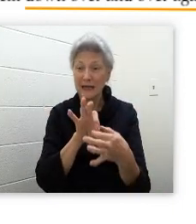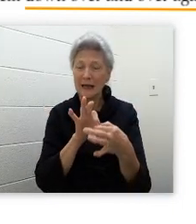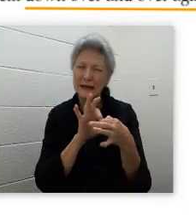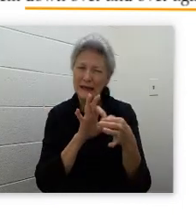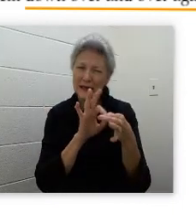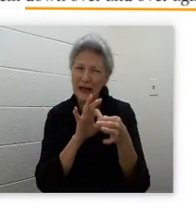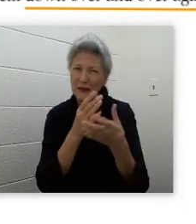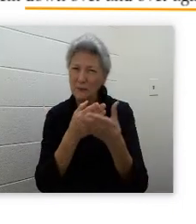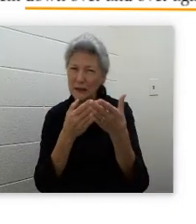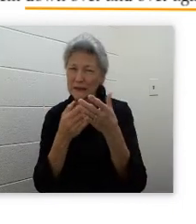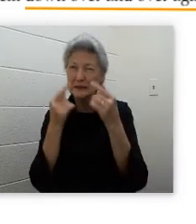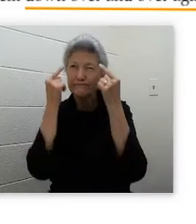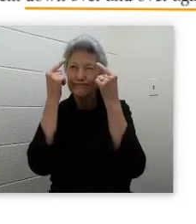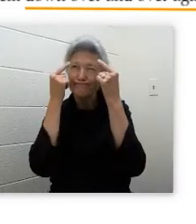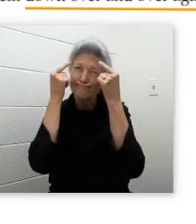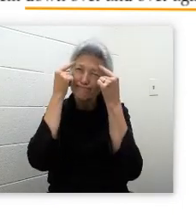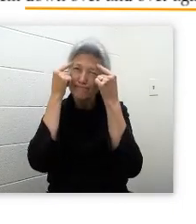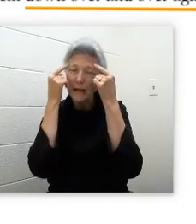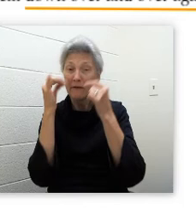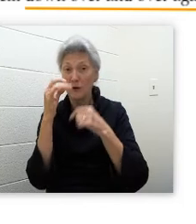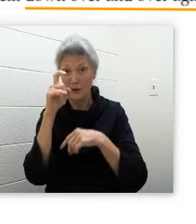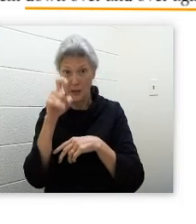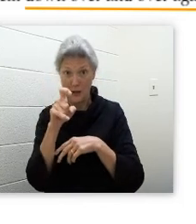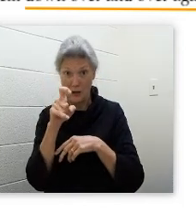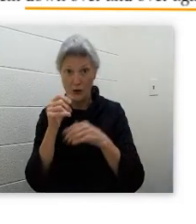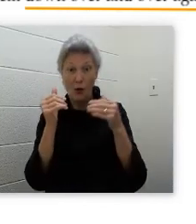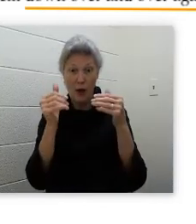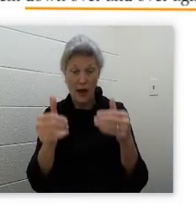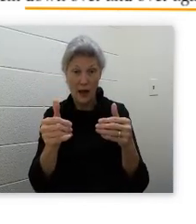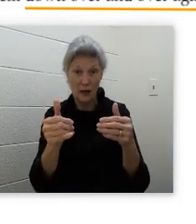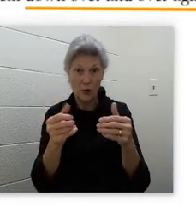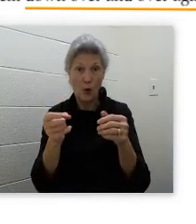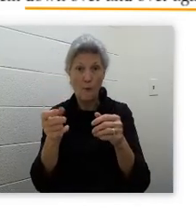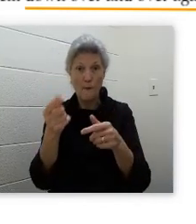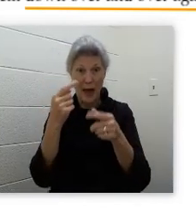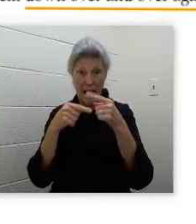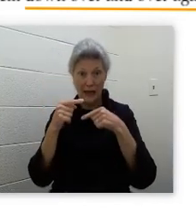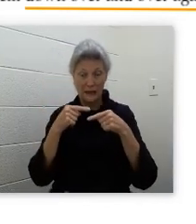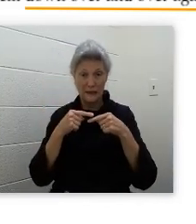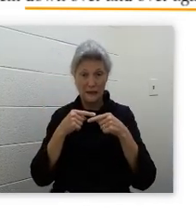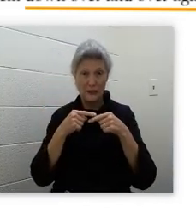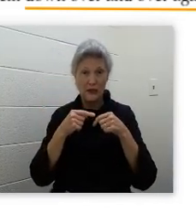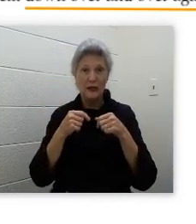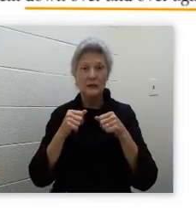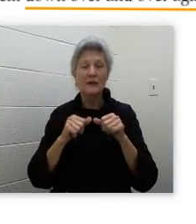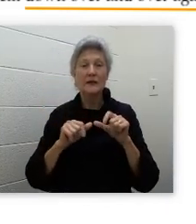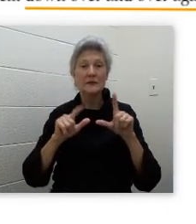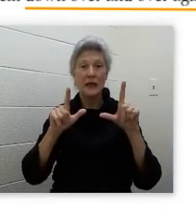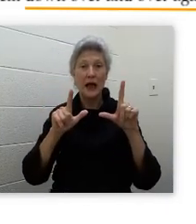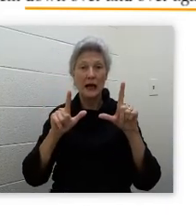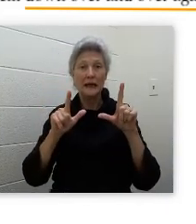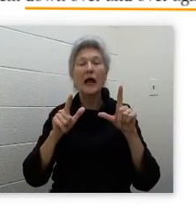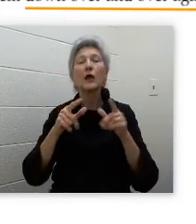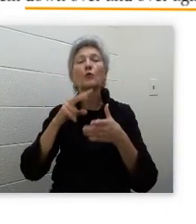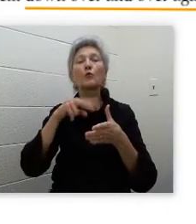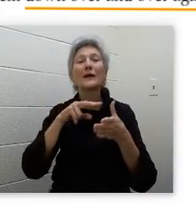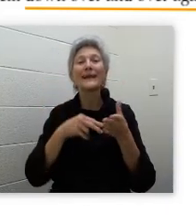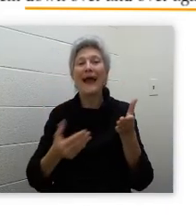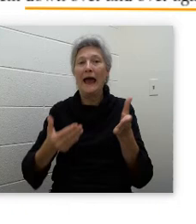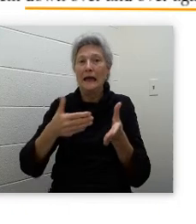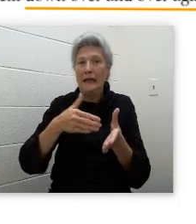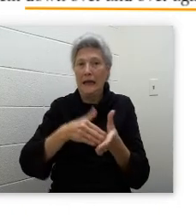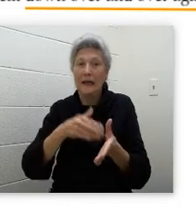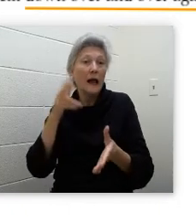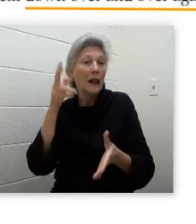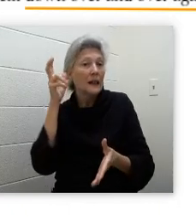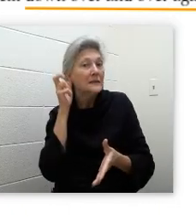pieces into my head. If you need to, feel free to go back to the previous slide to re-listen to the poem to see if you can